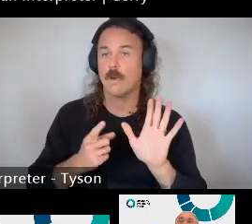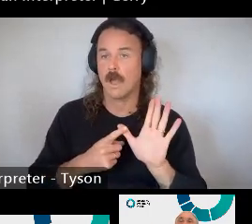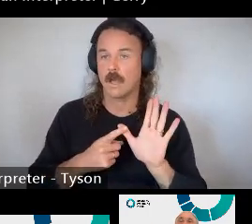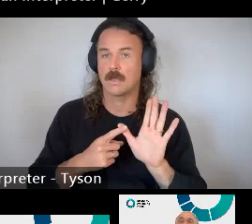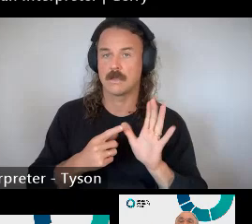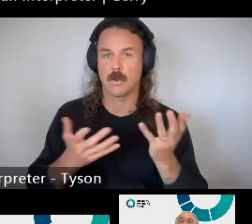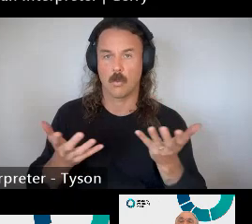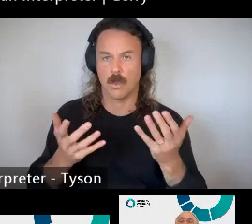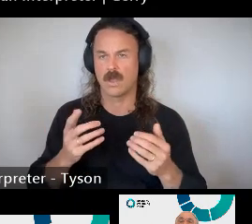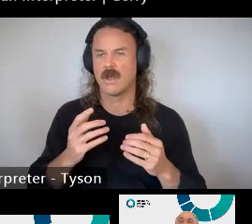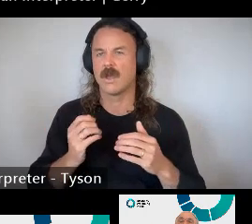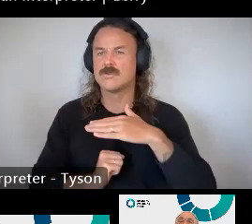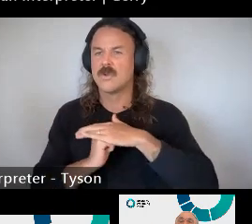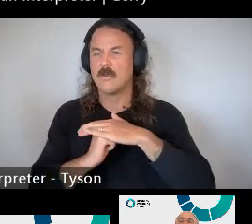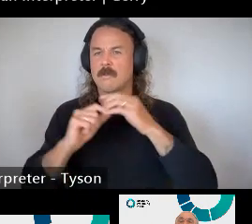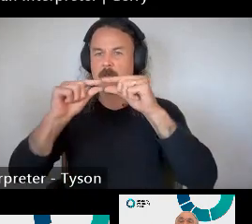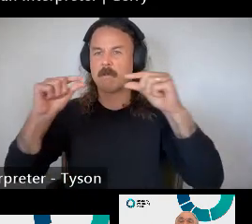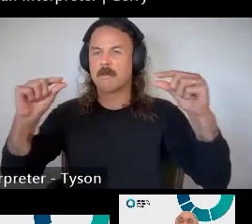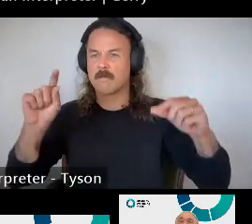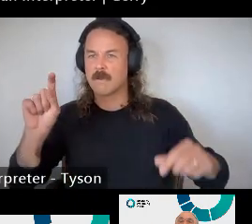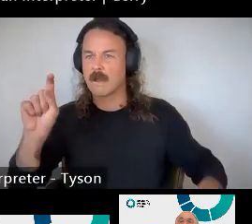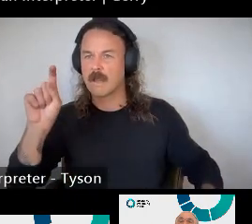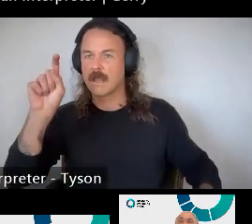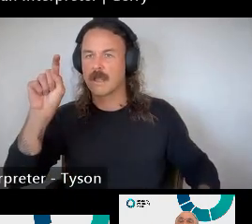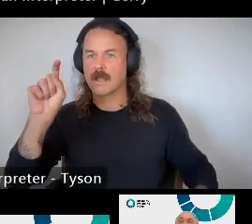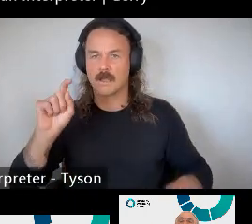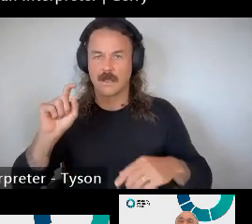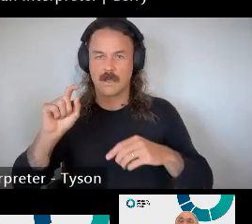Teams, little question mark in a bubble. And so